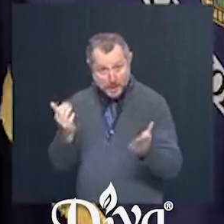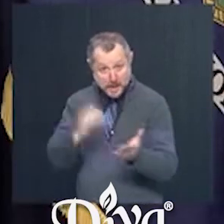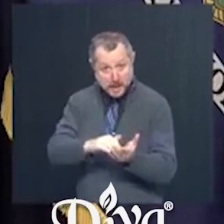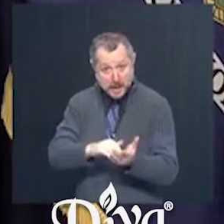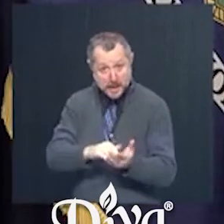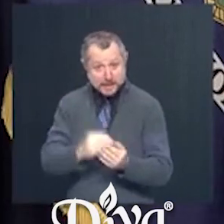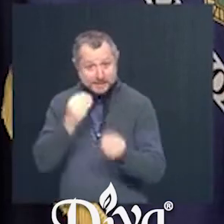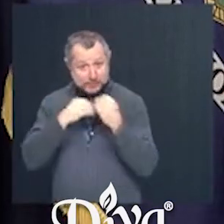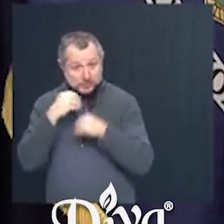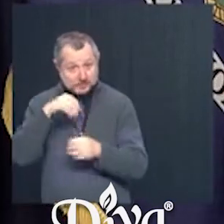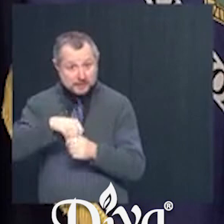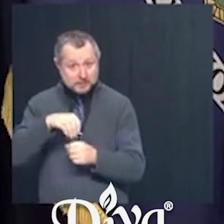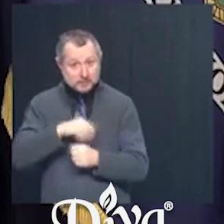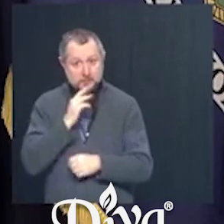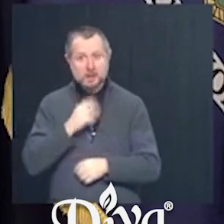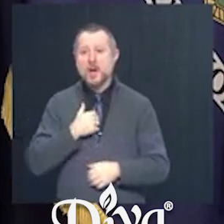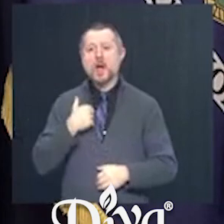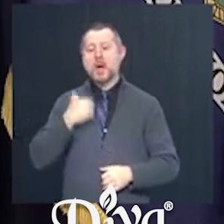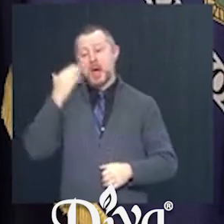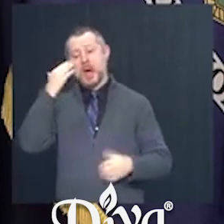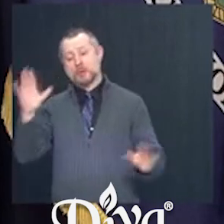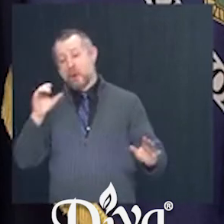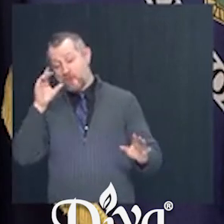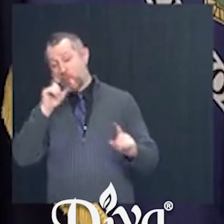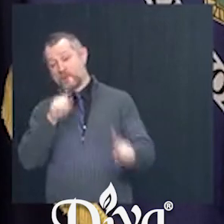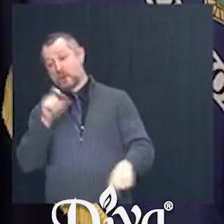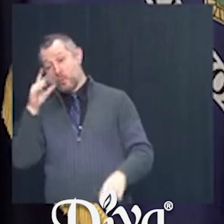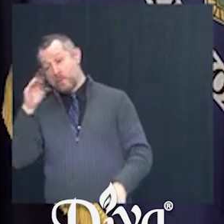don't know. How would you,